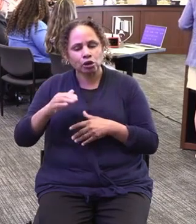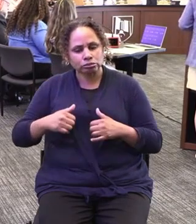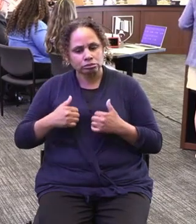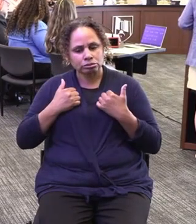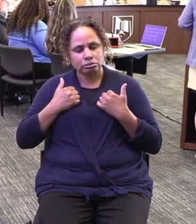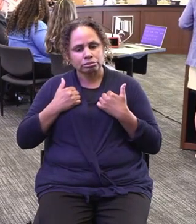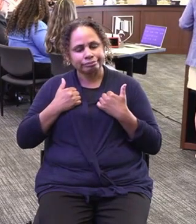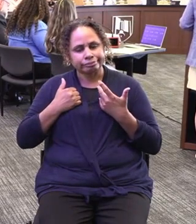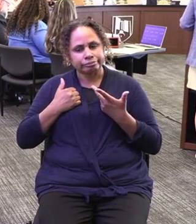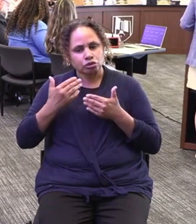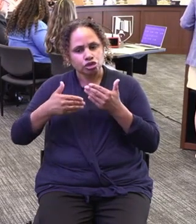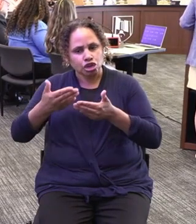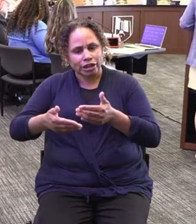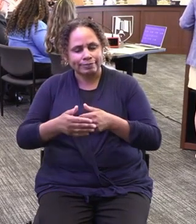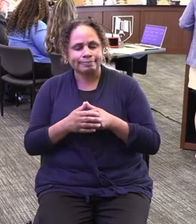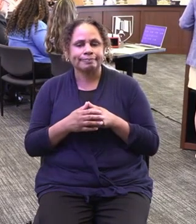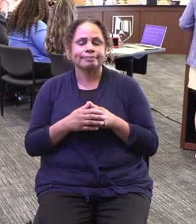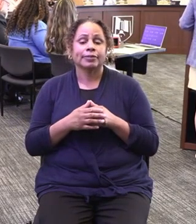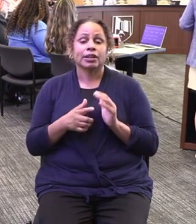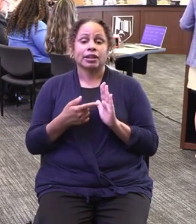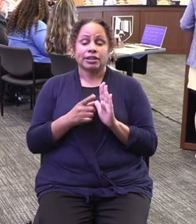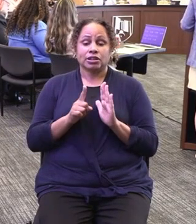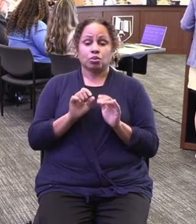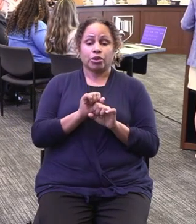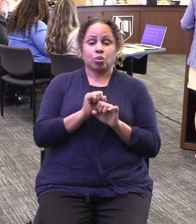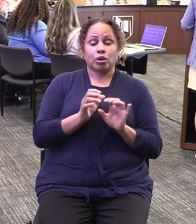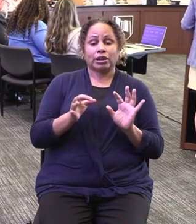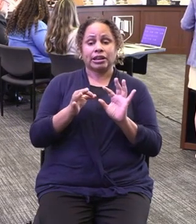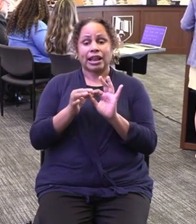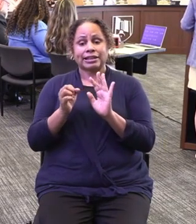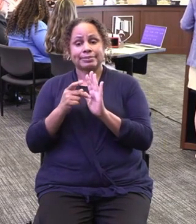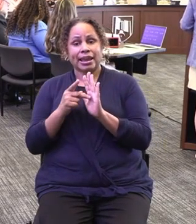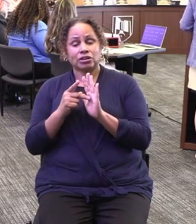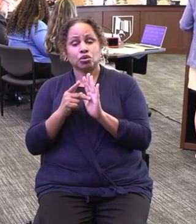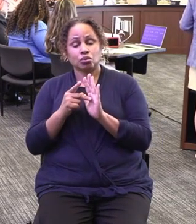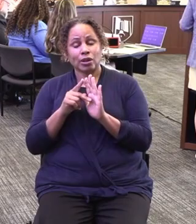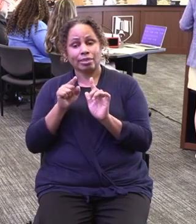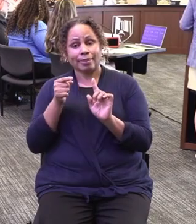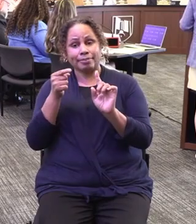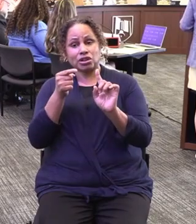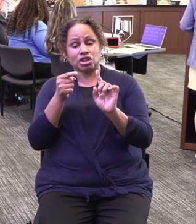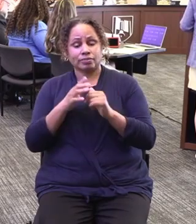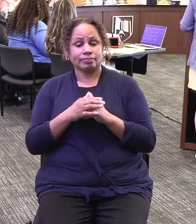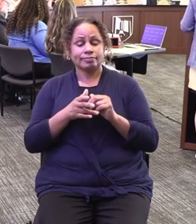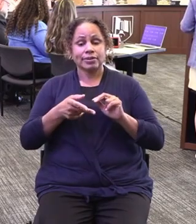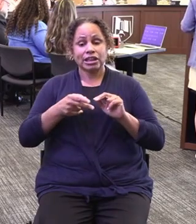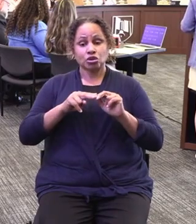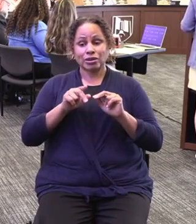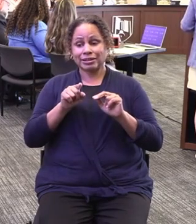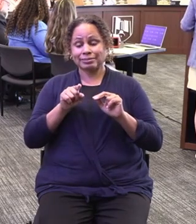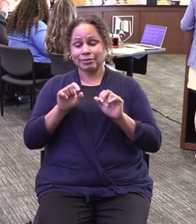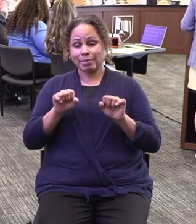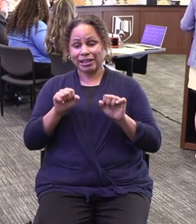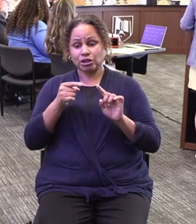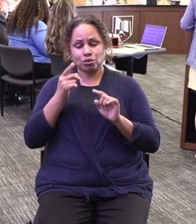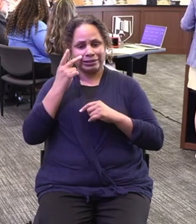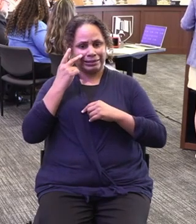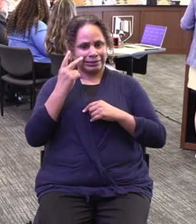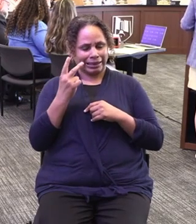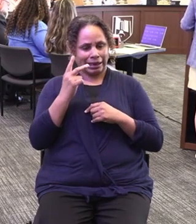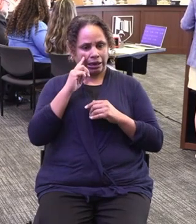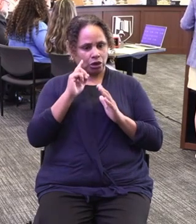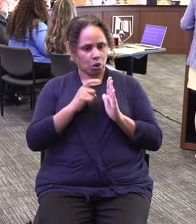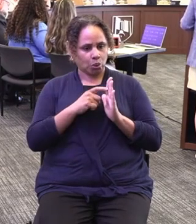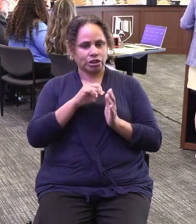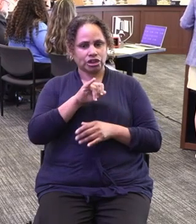This is where the work connects back to the mission. We're increasing visibility, we're helping students see real opportunities, and moving